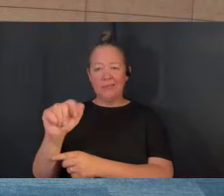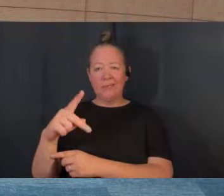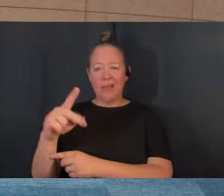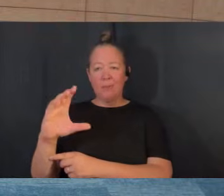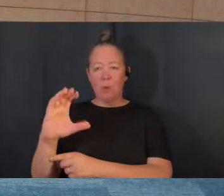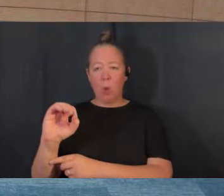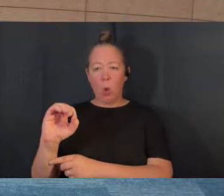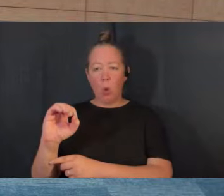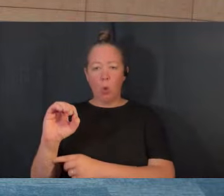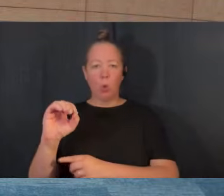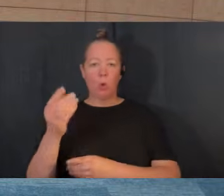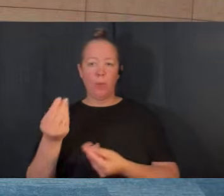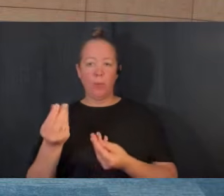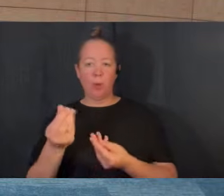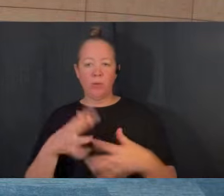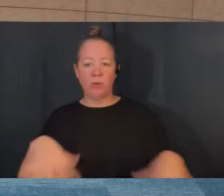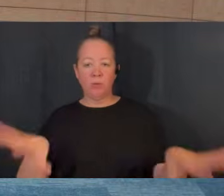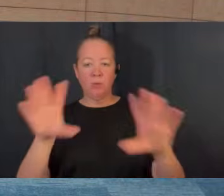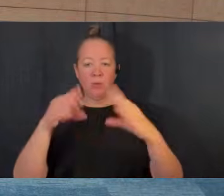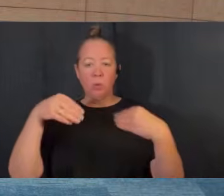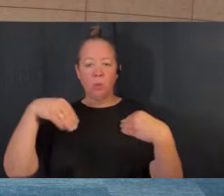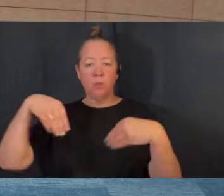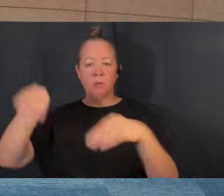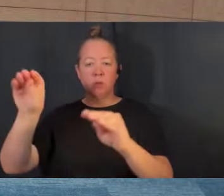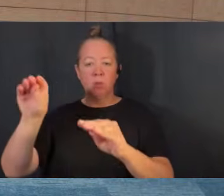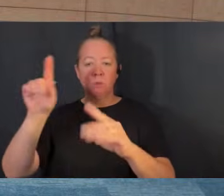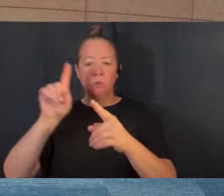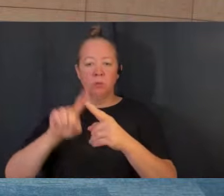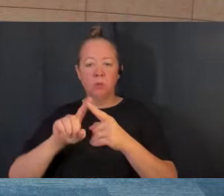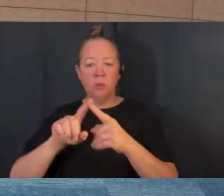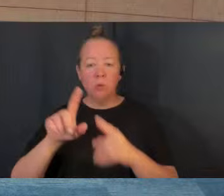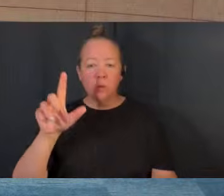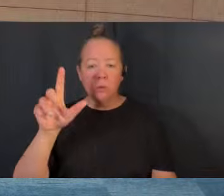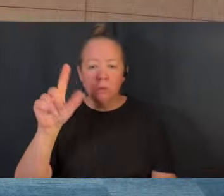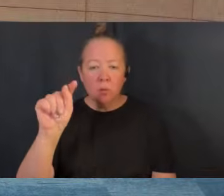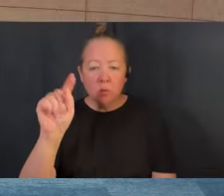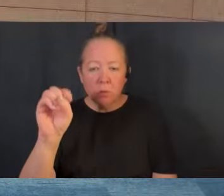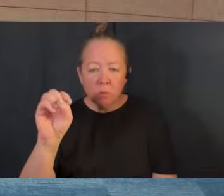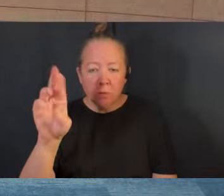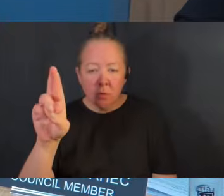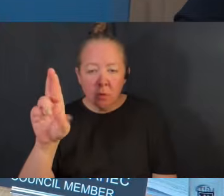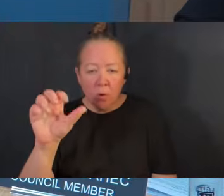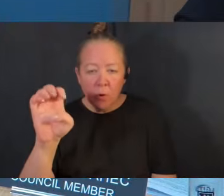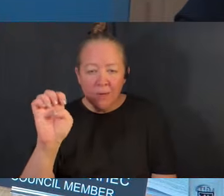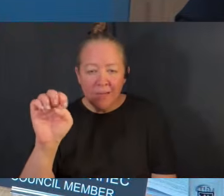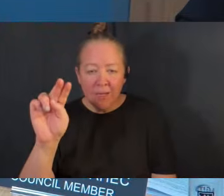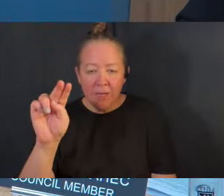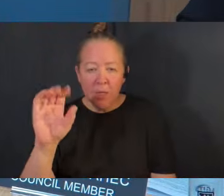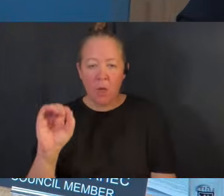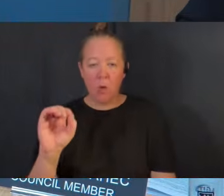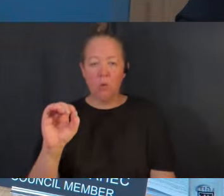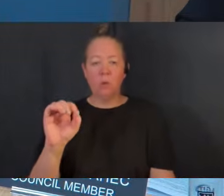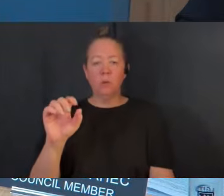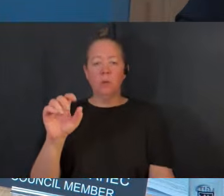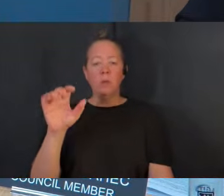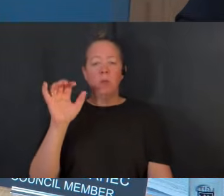Terreno, which is an REIT, and real estate investment trust, in December